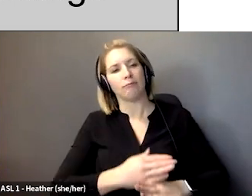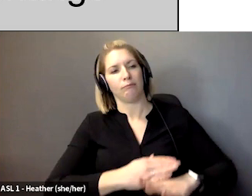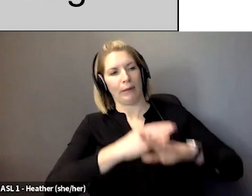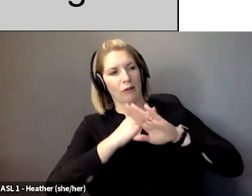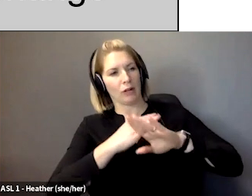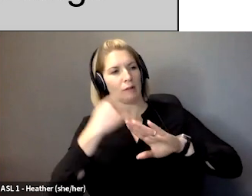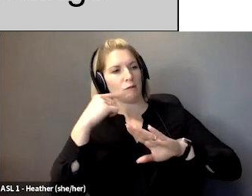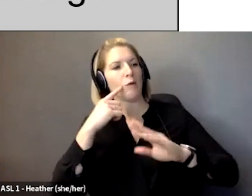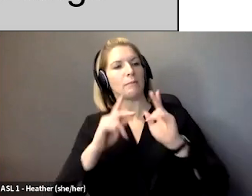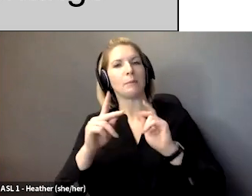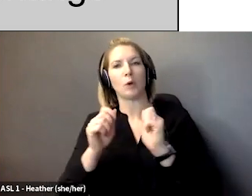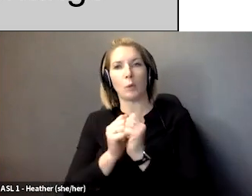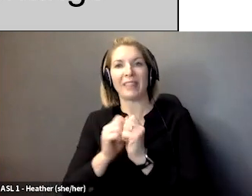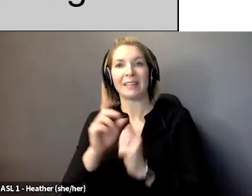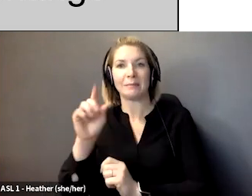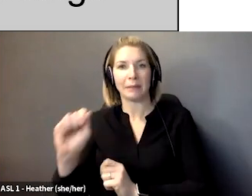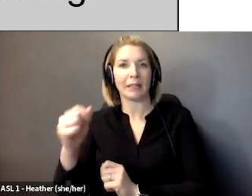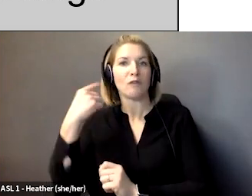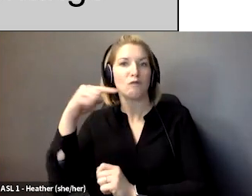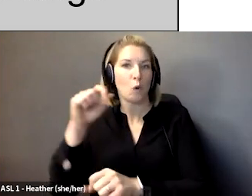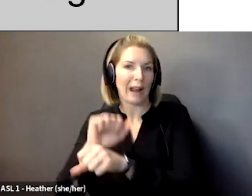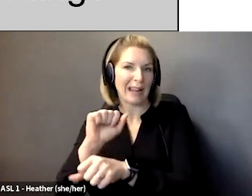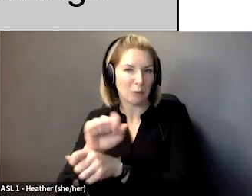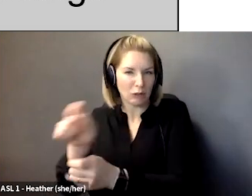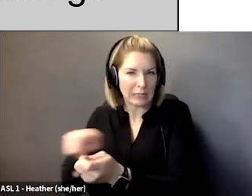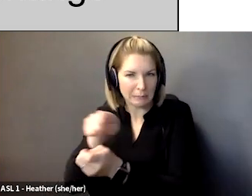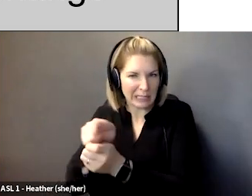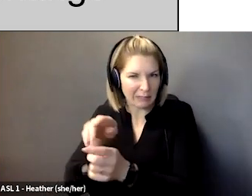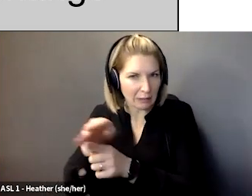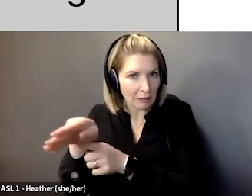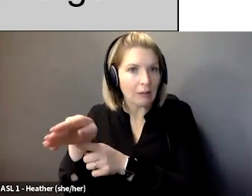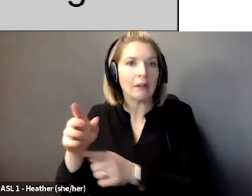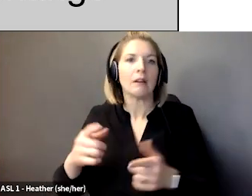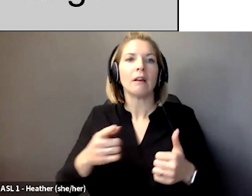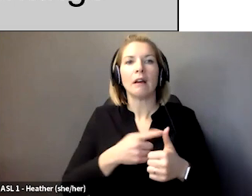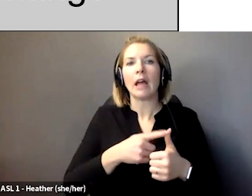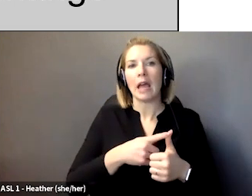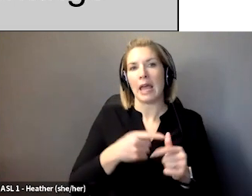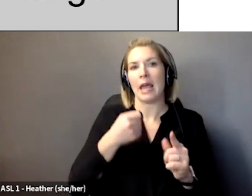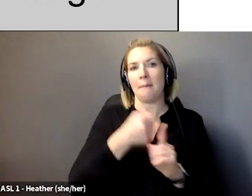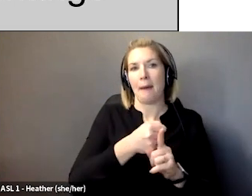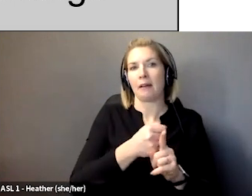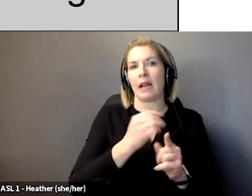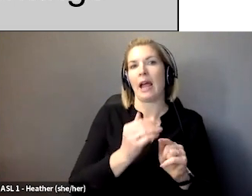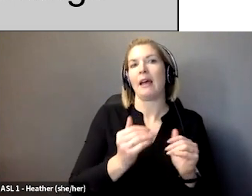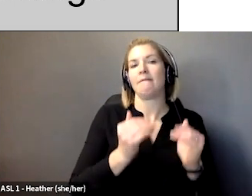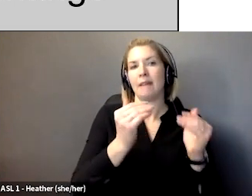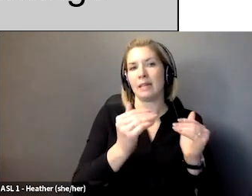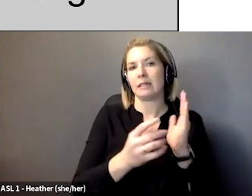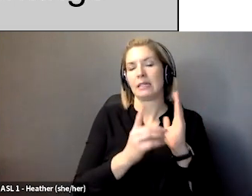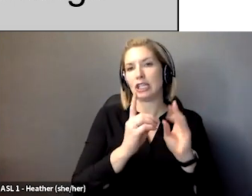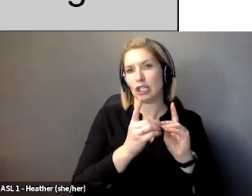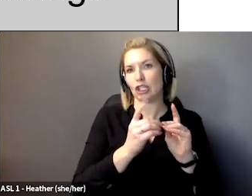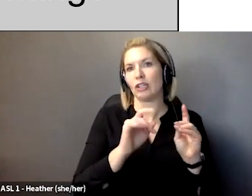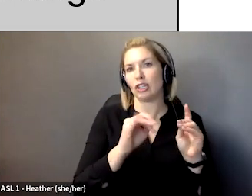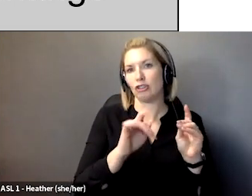disabilities. These were the impact of advanced digital technologies, artificial